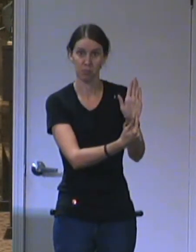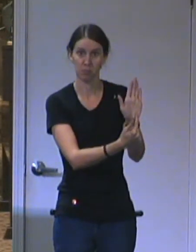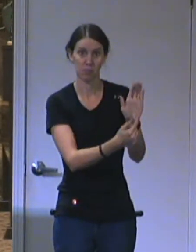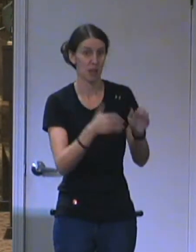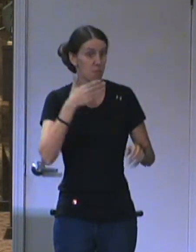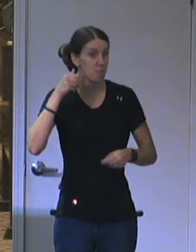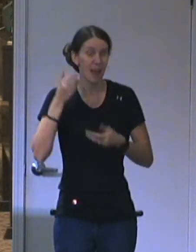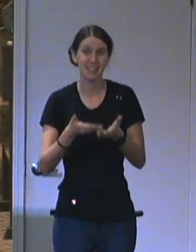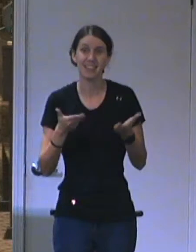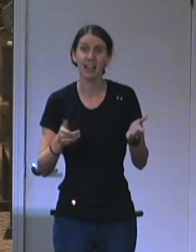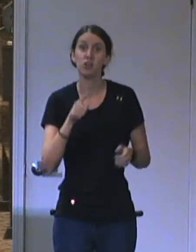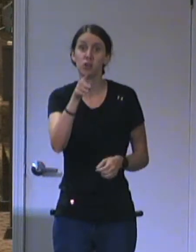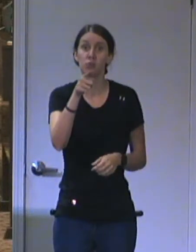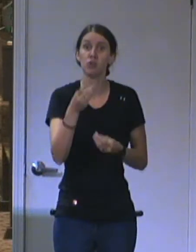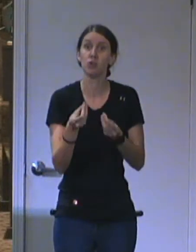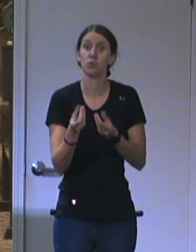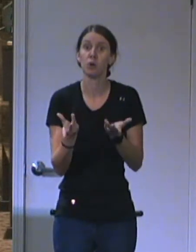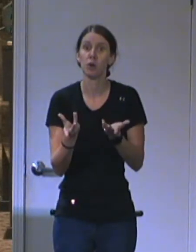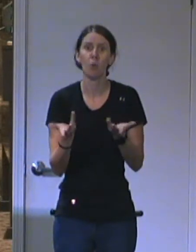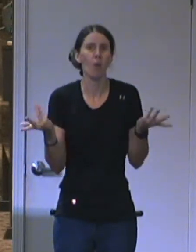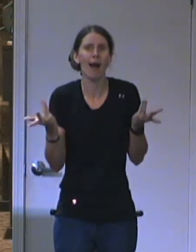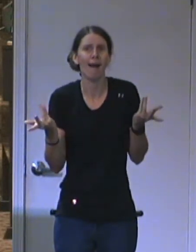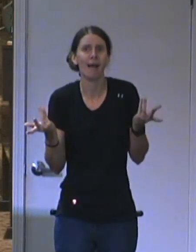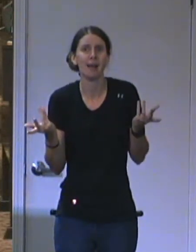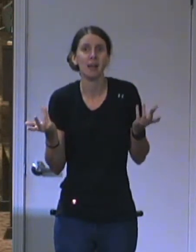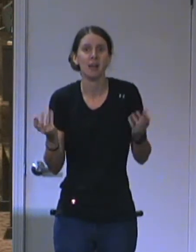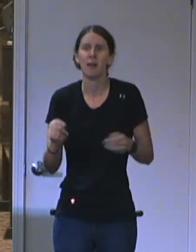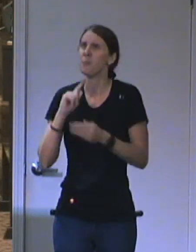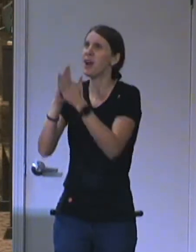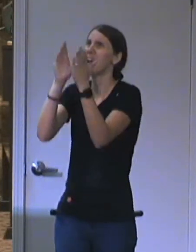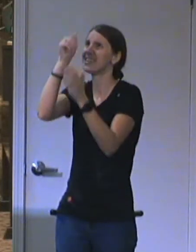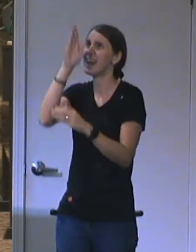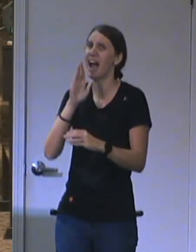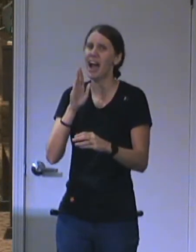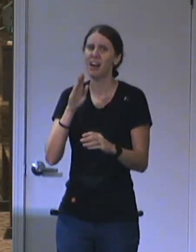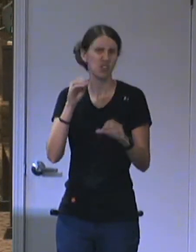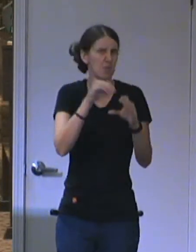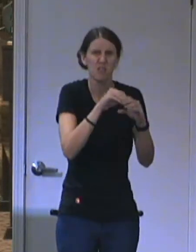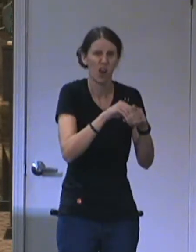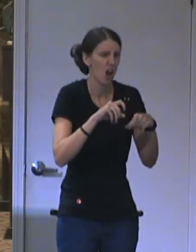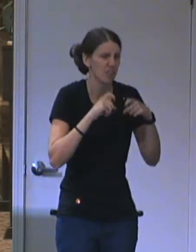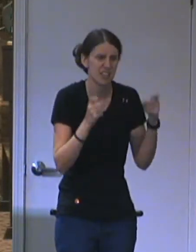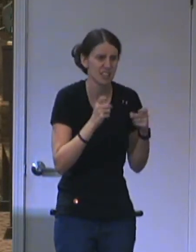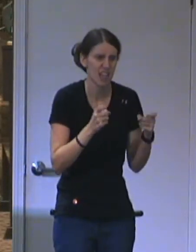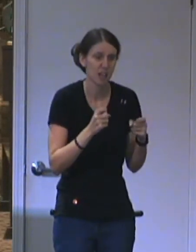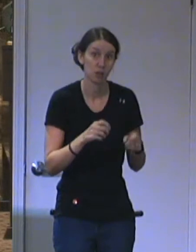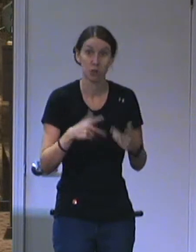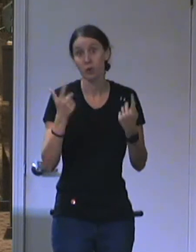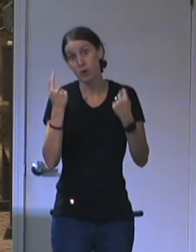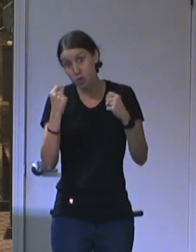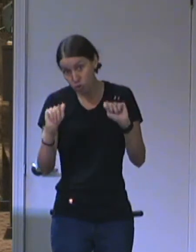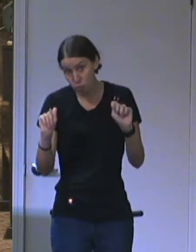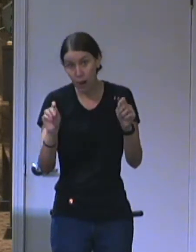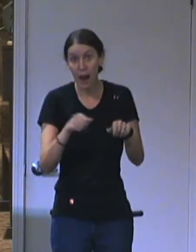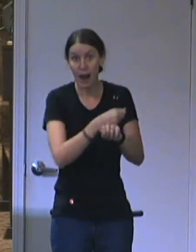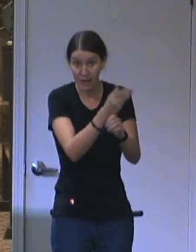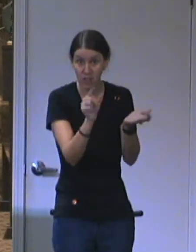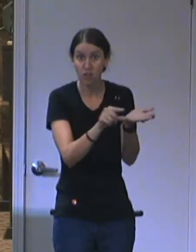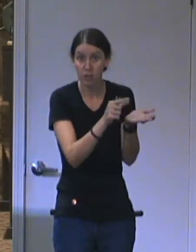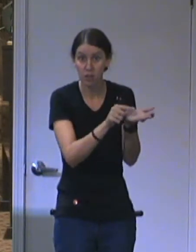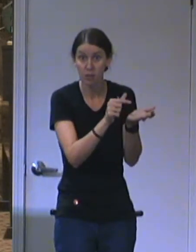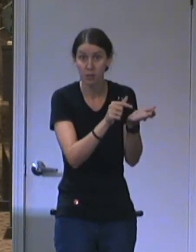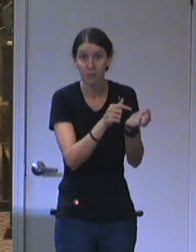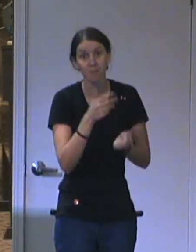Best thing you can do is praise God, not participate in the sin, and try to reach them for Christ, and you're probably going to get some